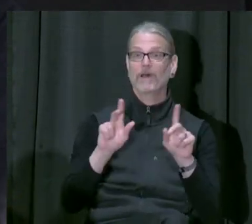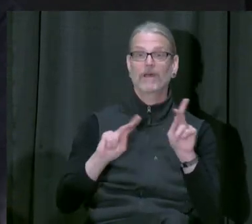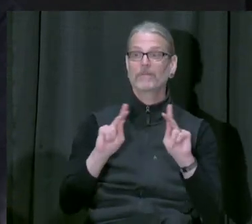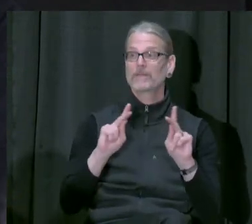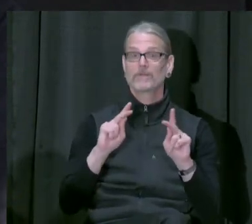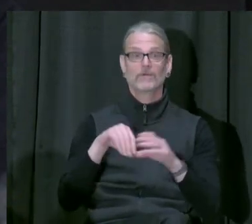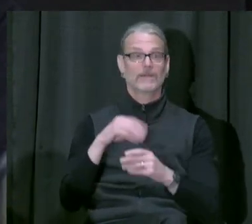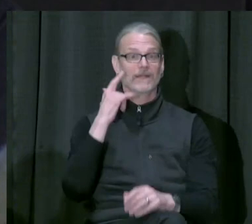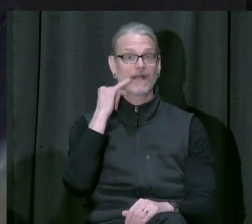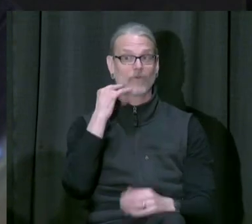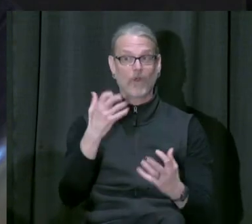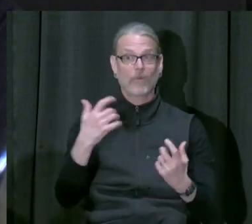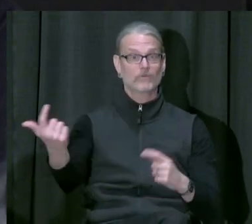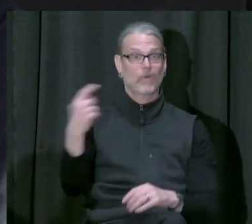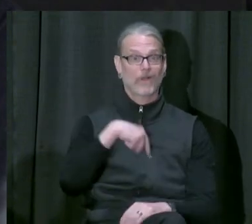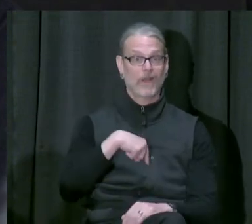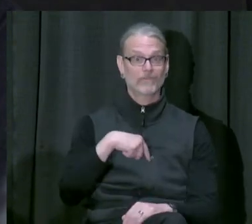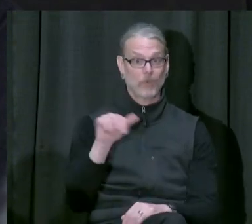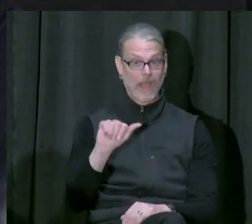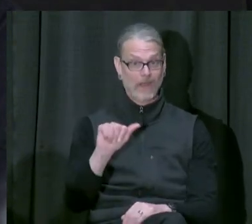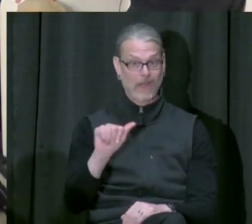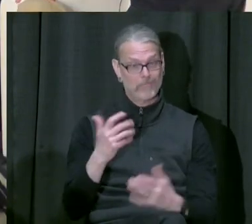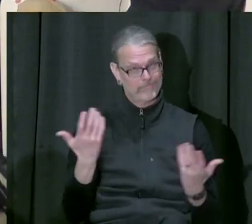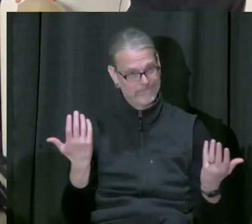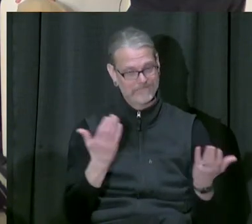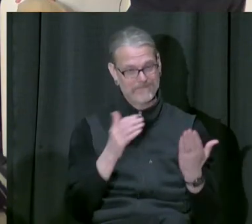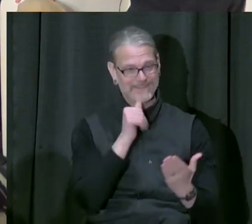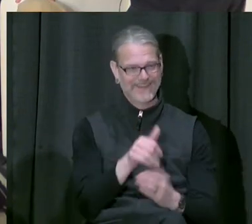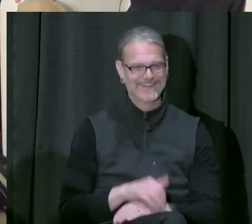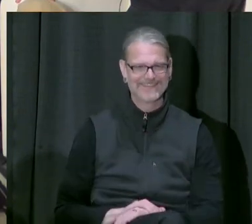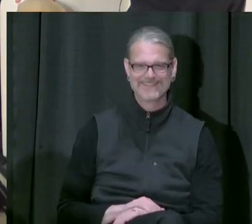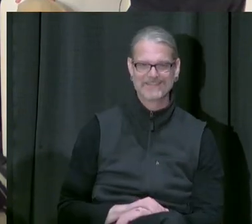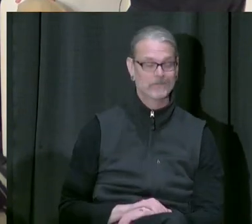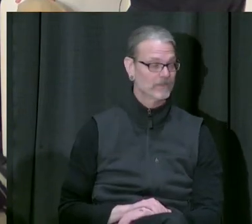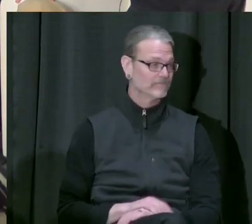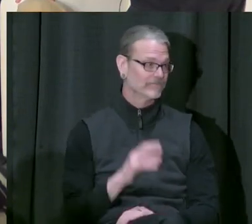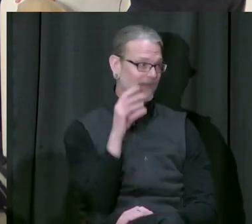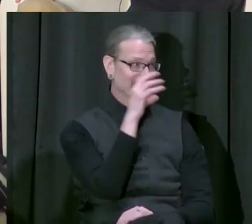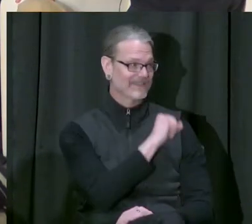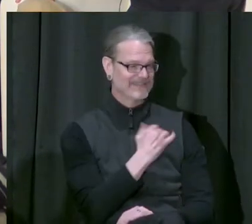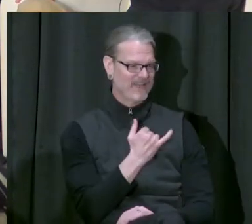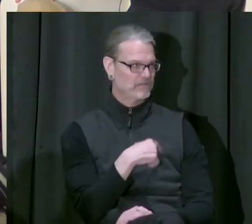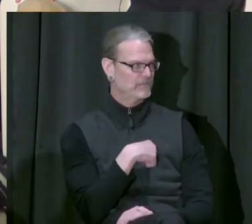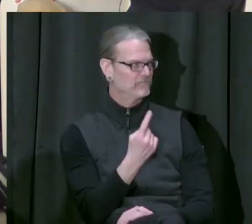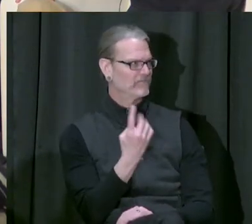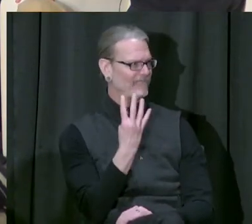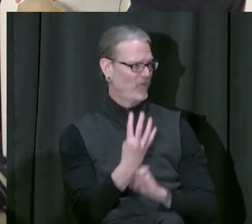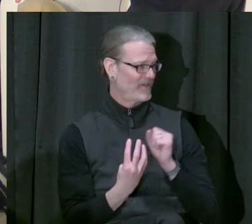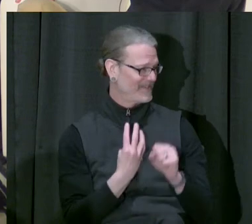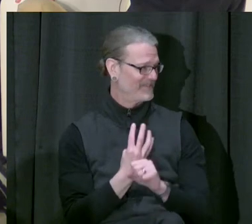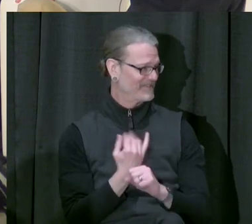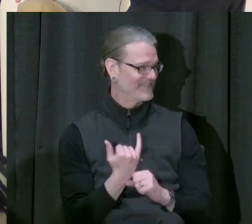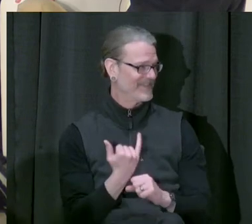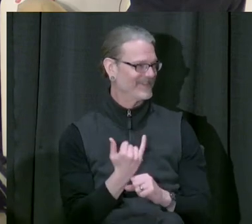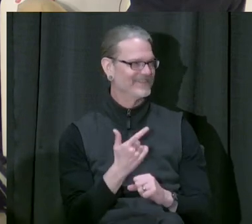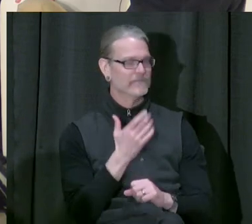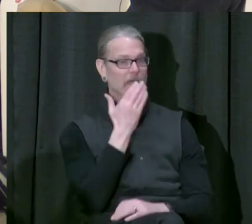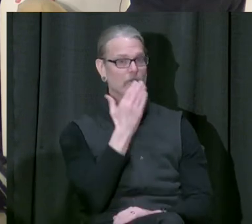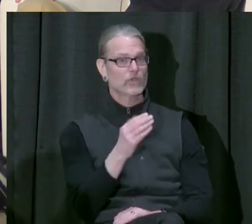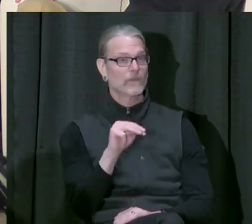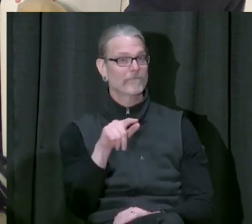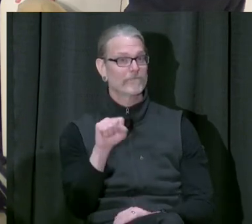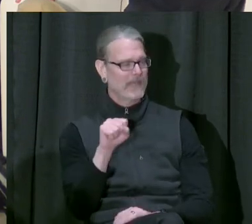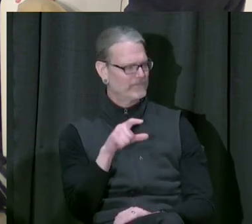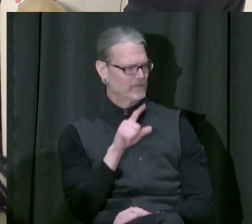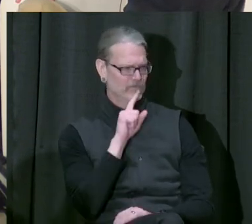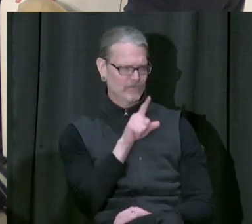demo. Well, it's been almost 5 years now, I guess 4 at this point, but we've made so much progress you have with Good Maps, and